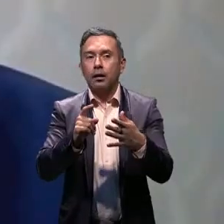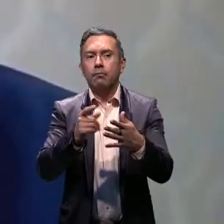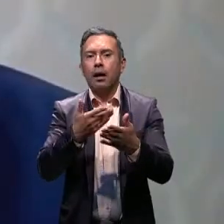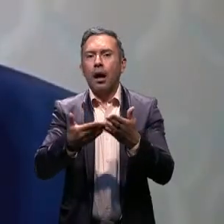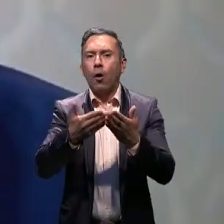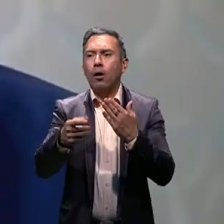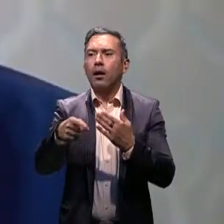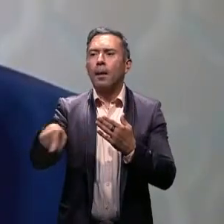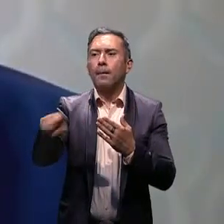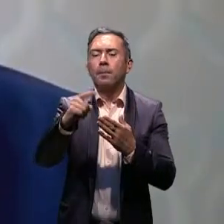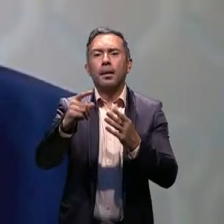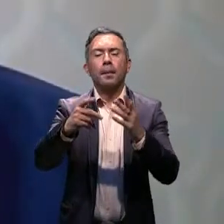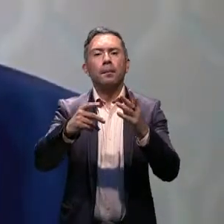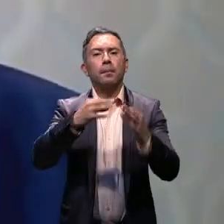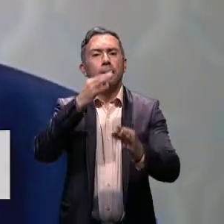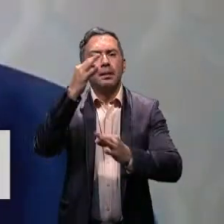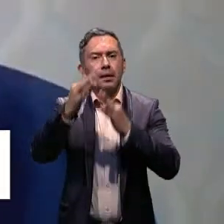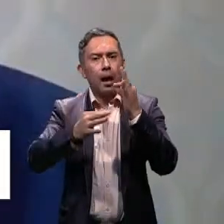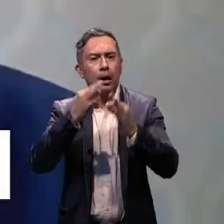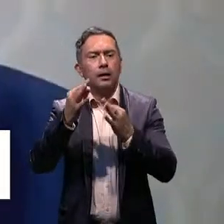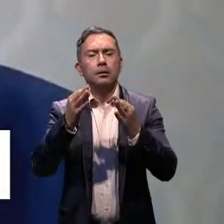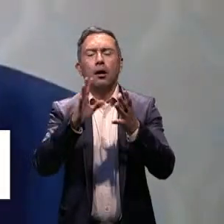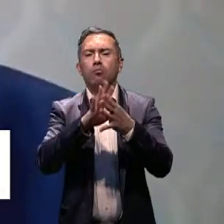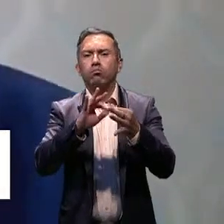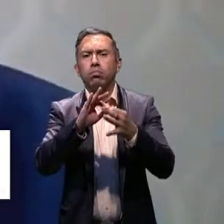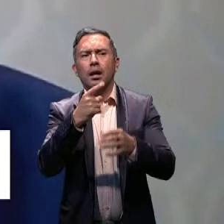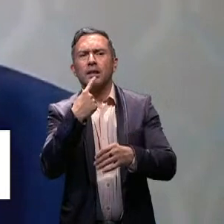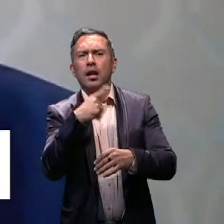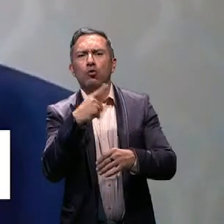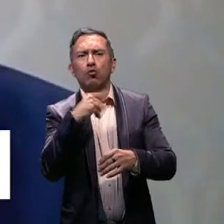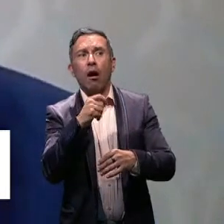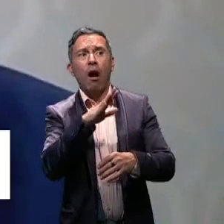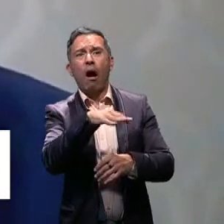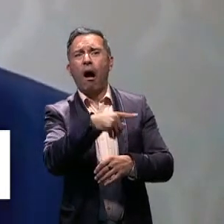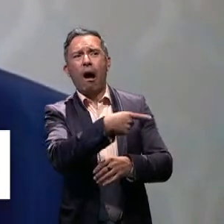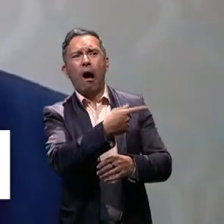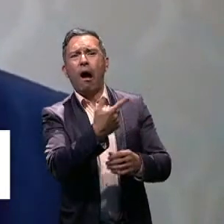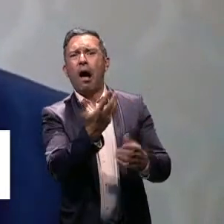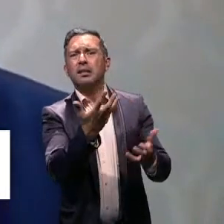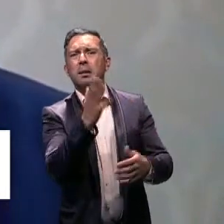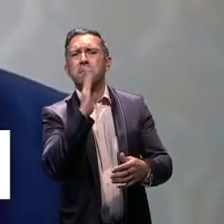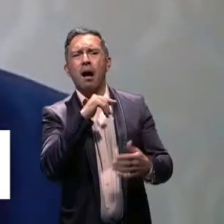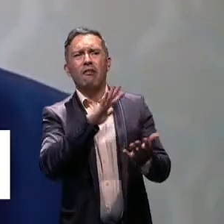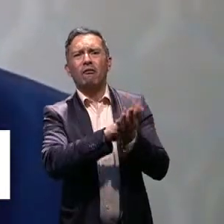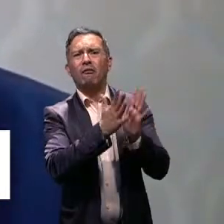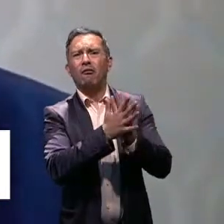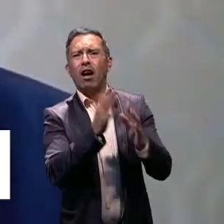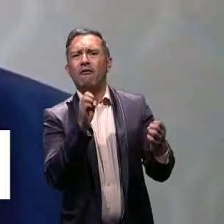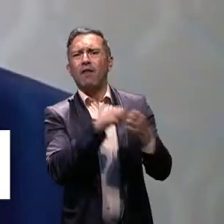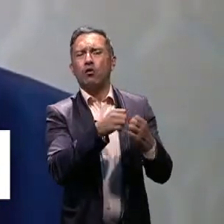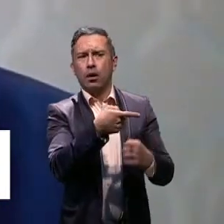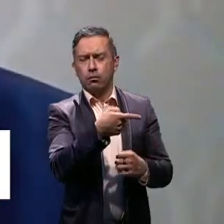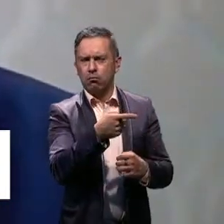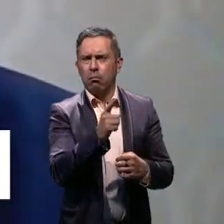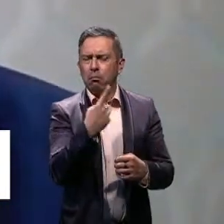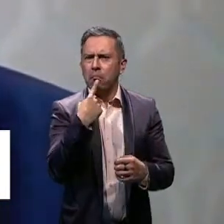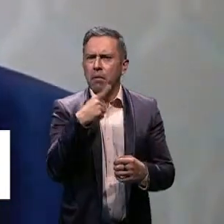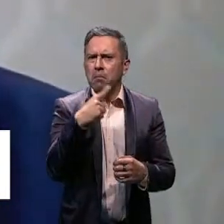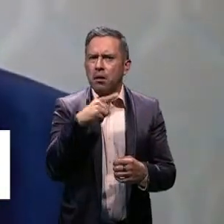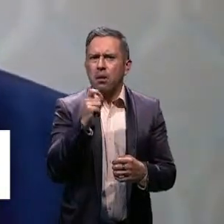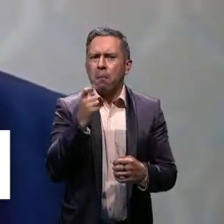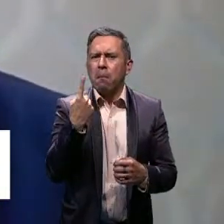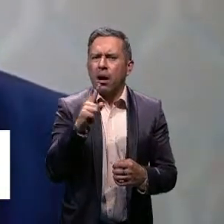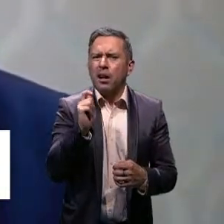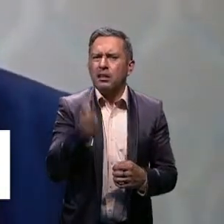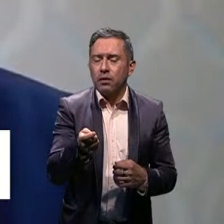of these messages, of these narratives of fraud. And these entail